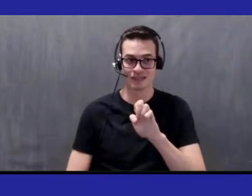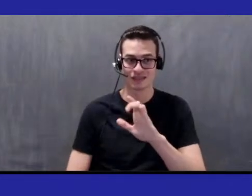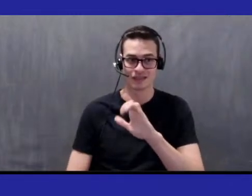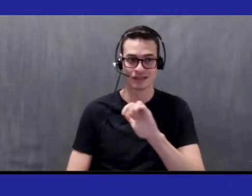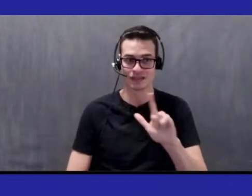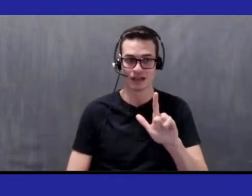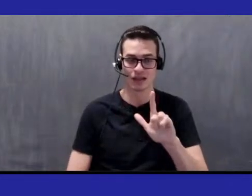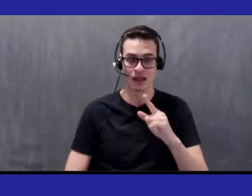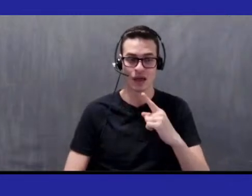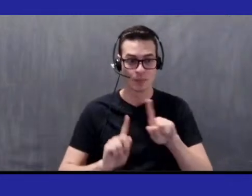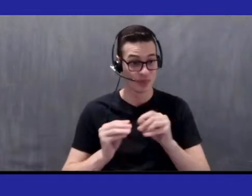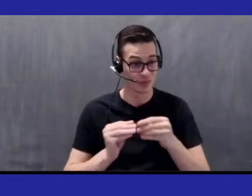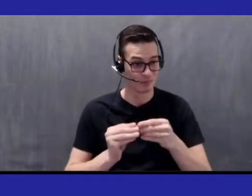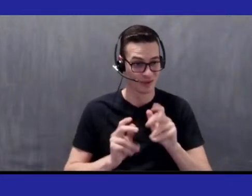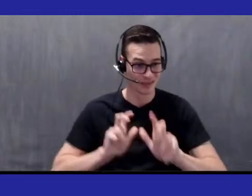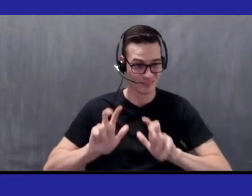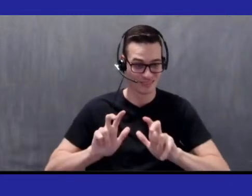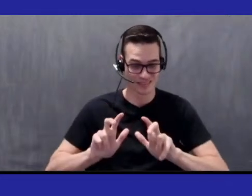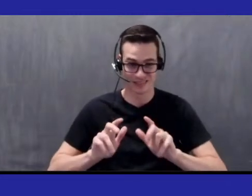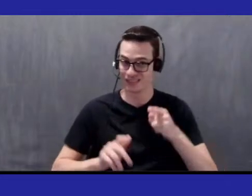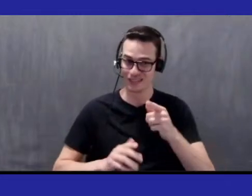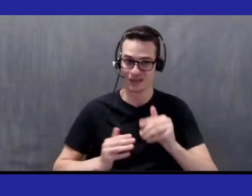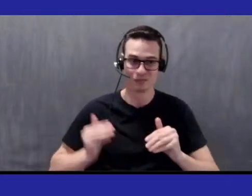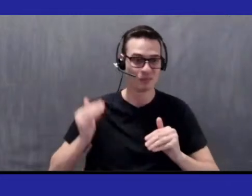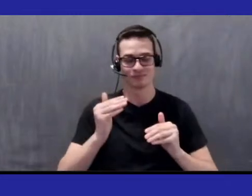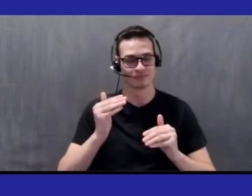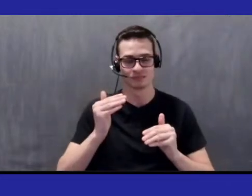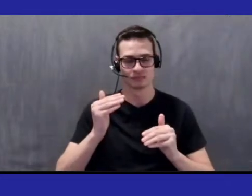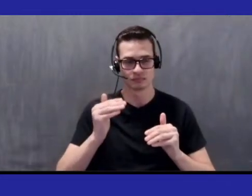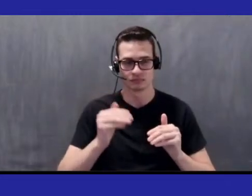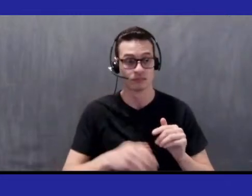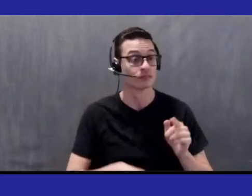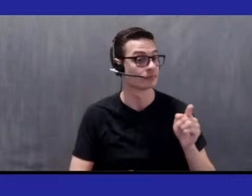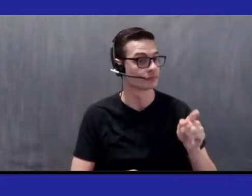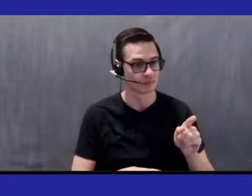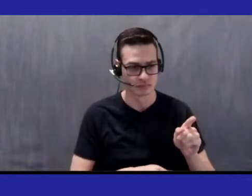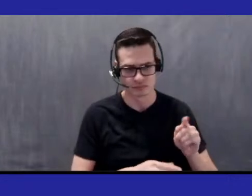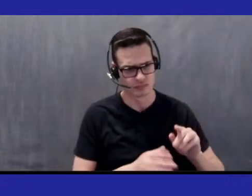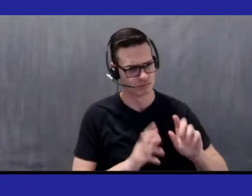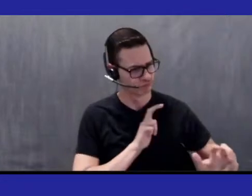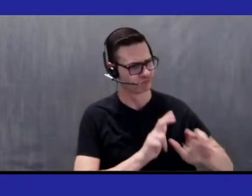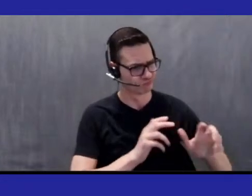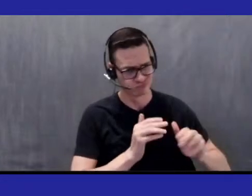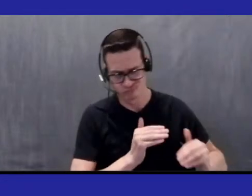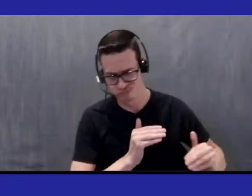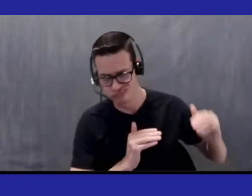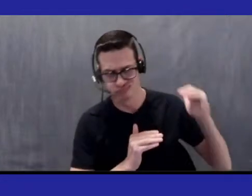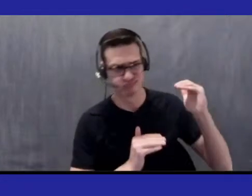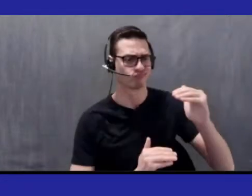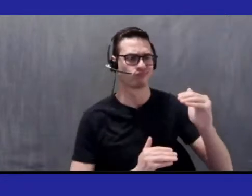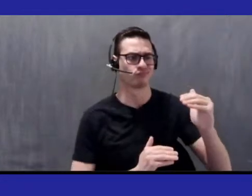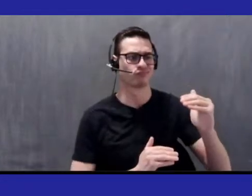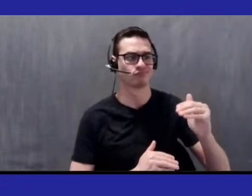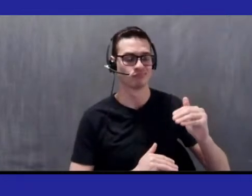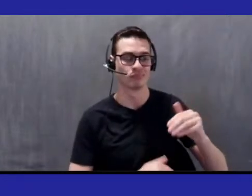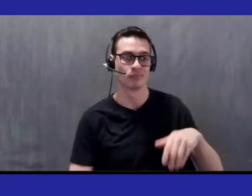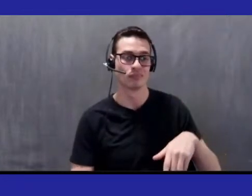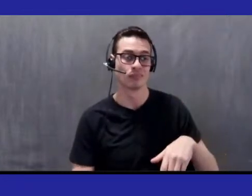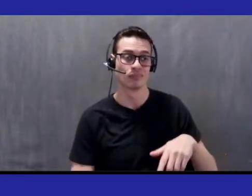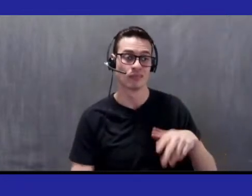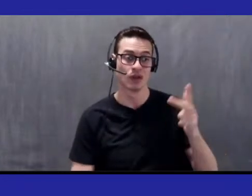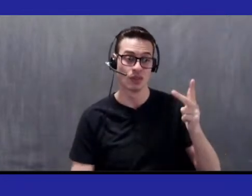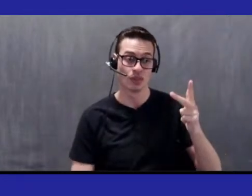two conditions, at the NIH level, research for cystic fibrosis is funded at a ratio of